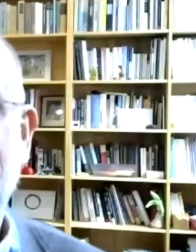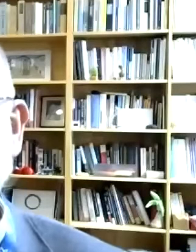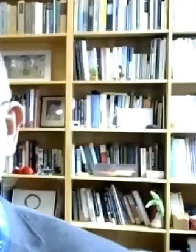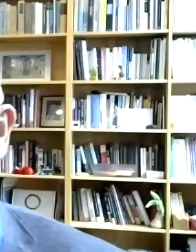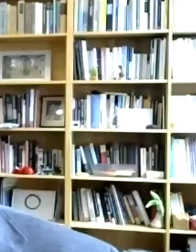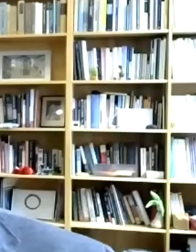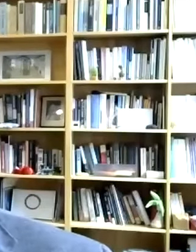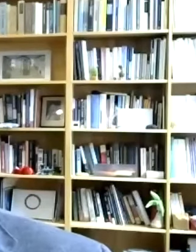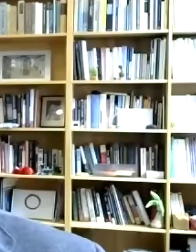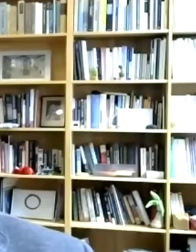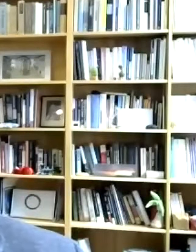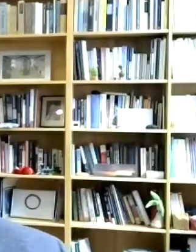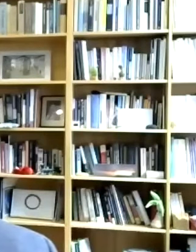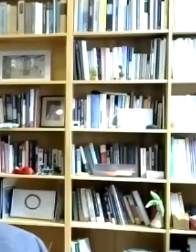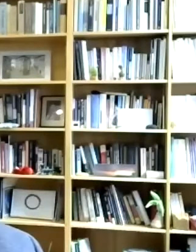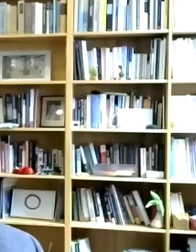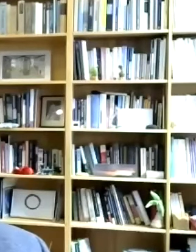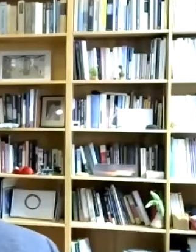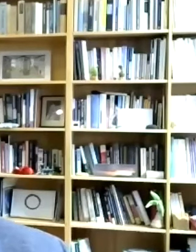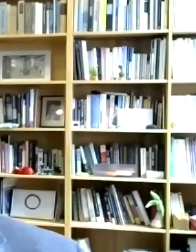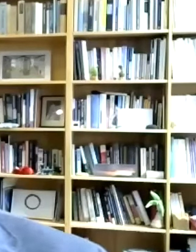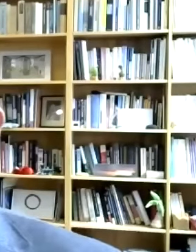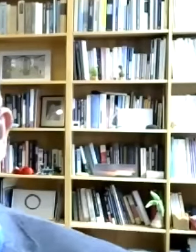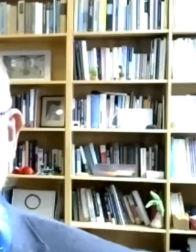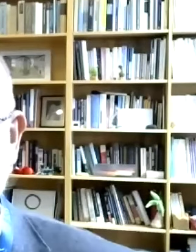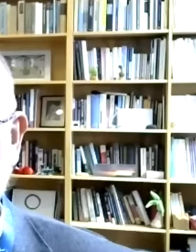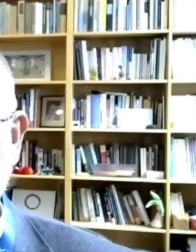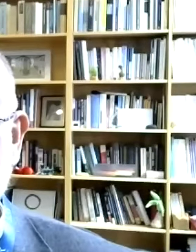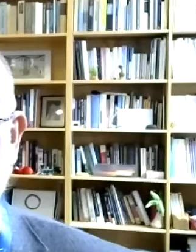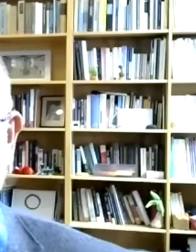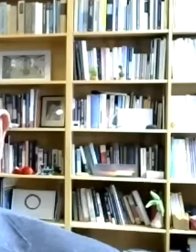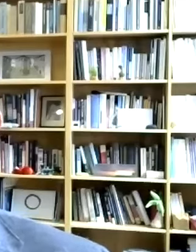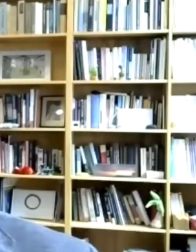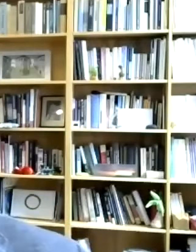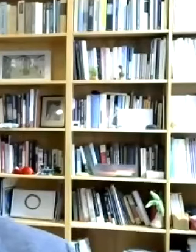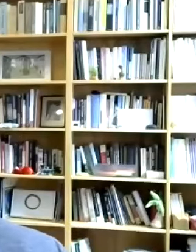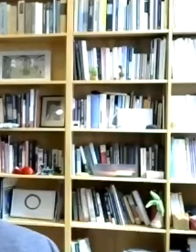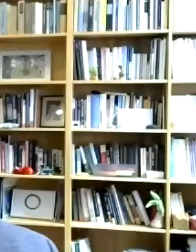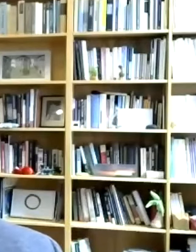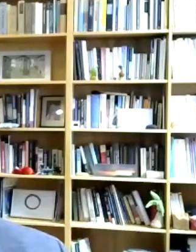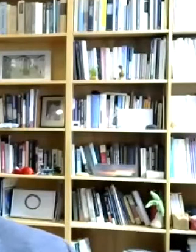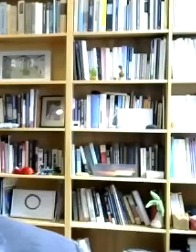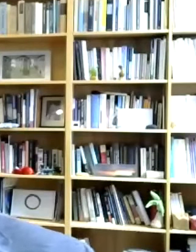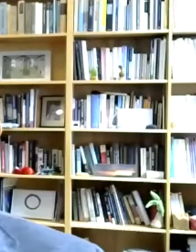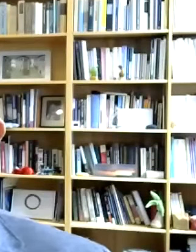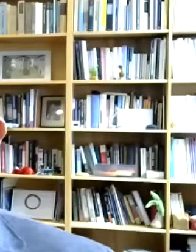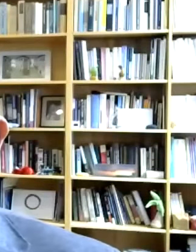Hello, everybody. Welcome to Angle Rounds for January 2022.